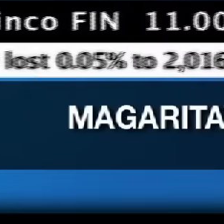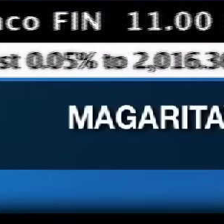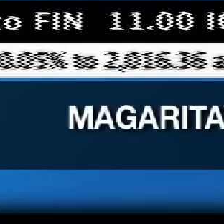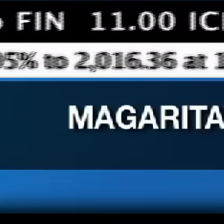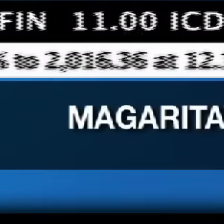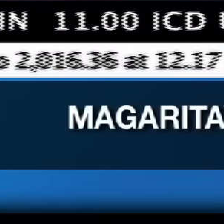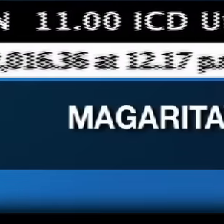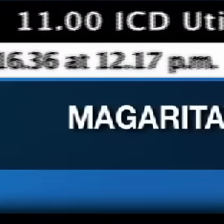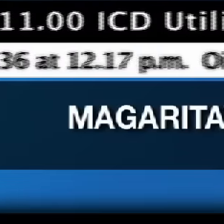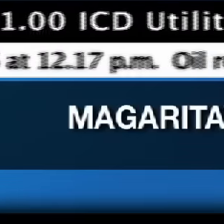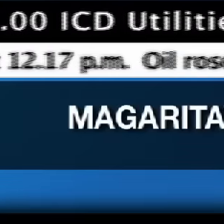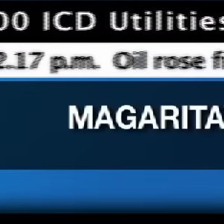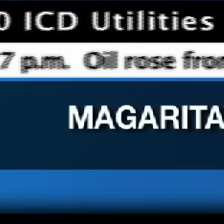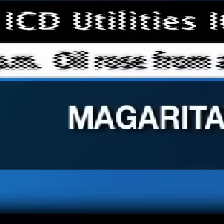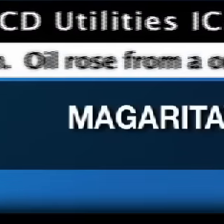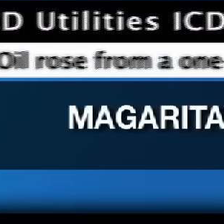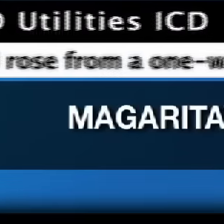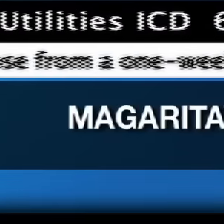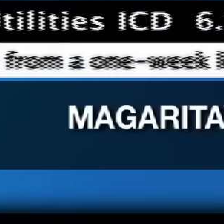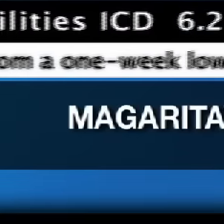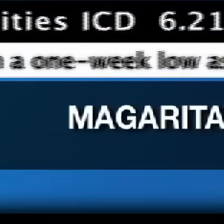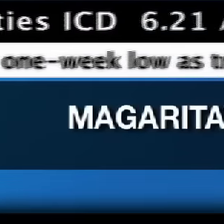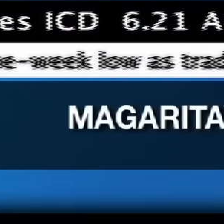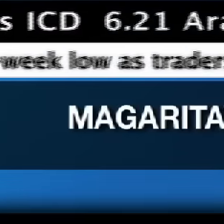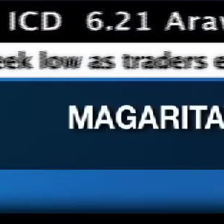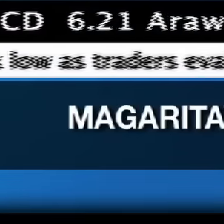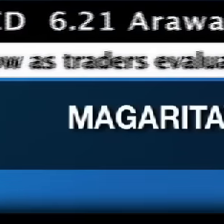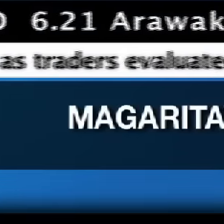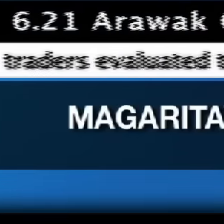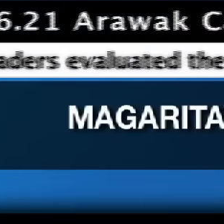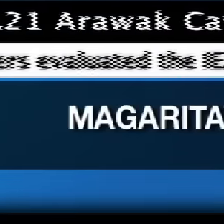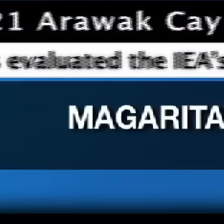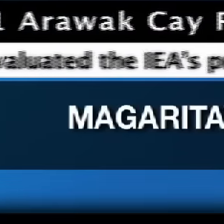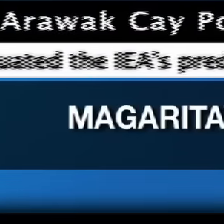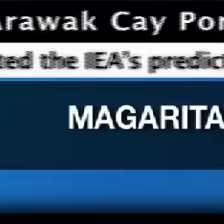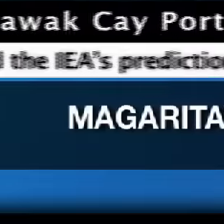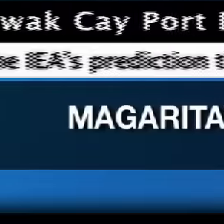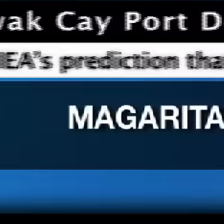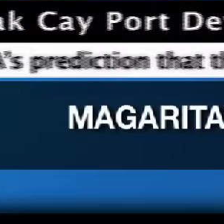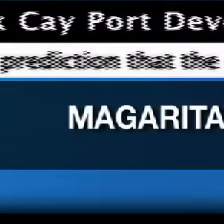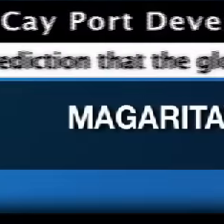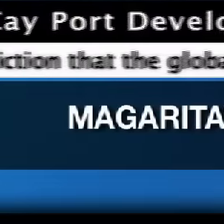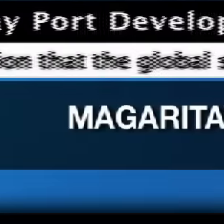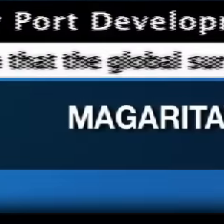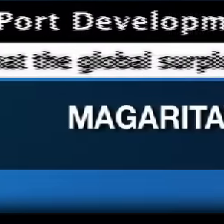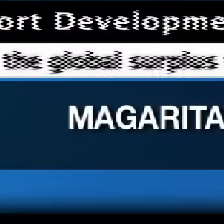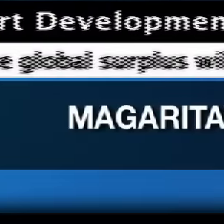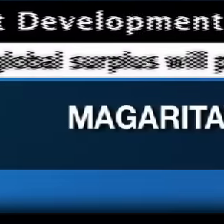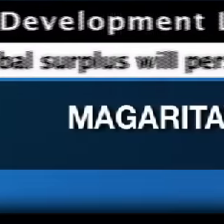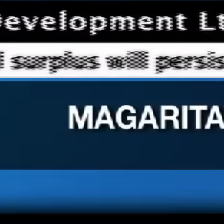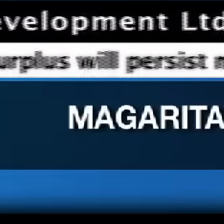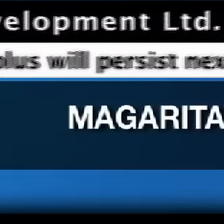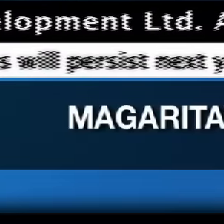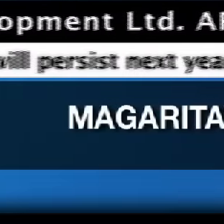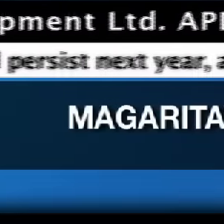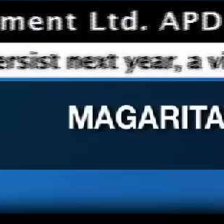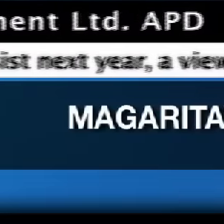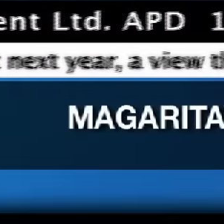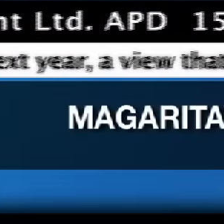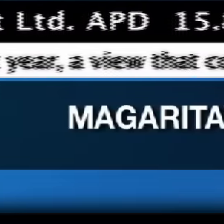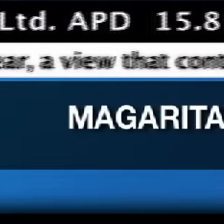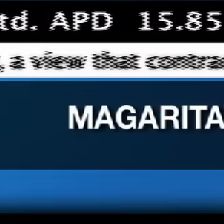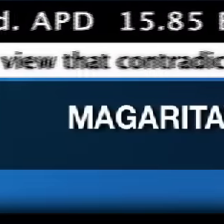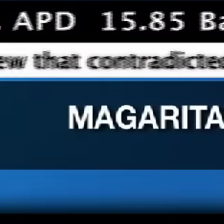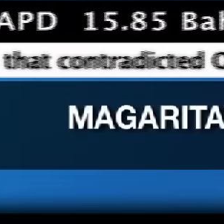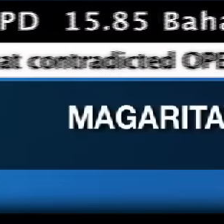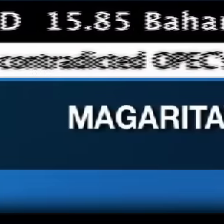place for all those looking to relax and escape the day-to-day, if only for a couple of hours. He added that the company could not think of a better